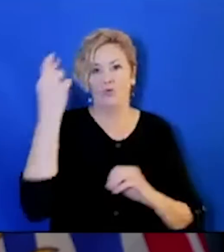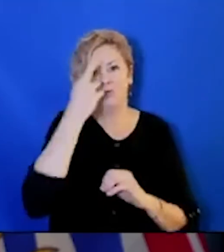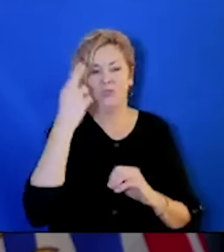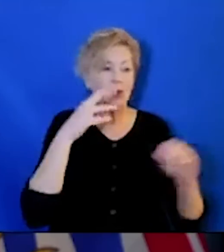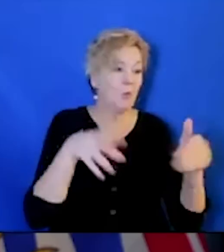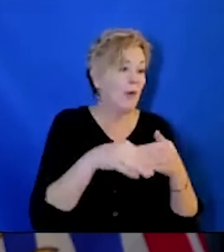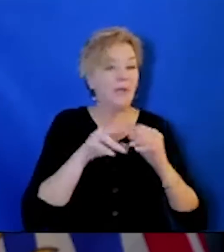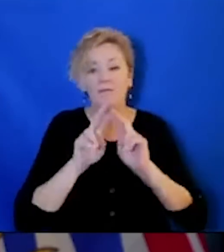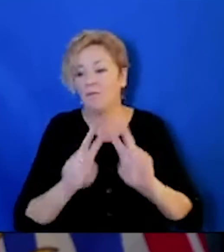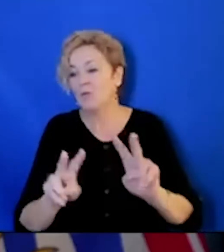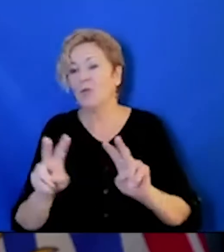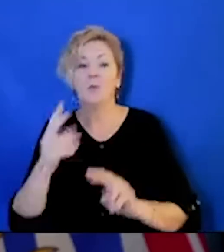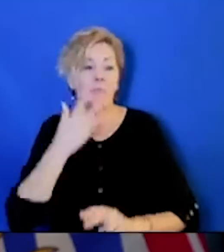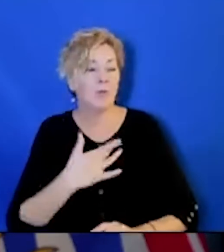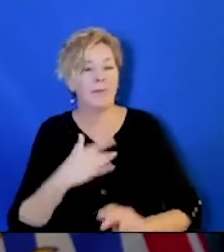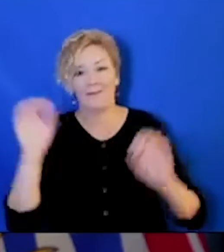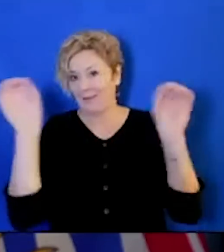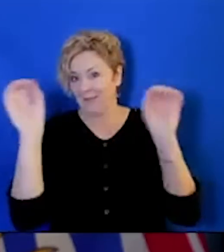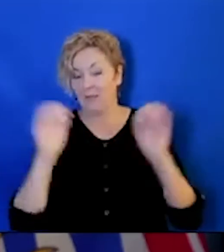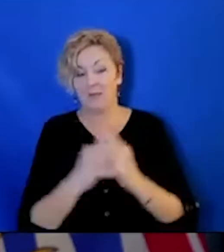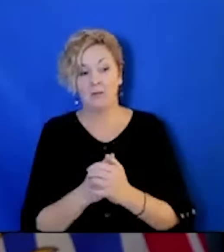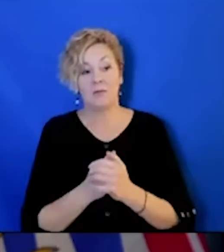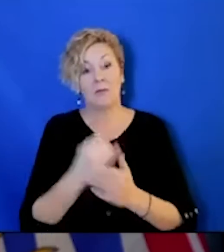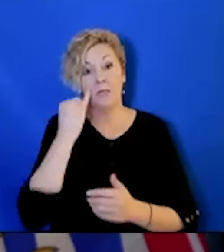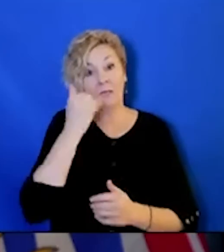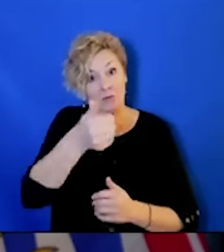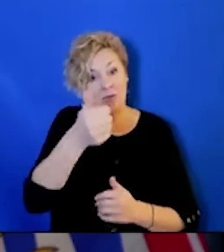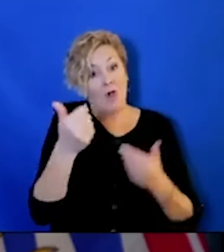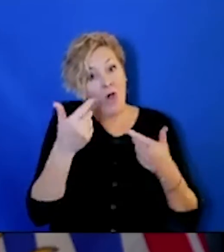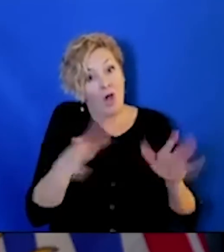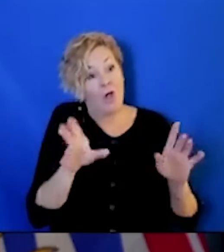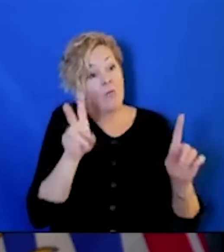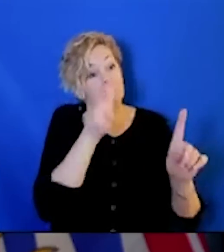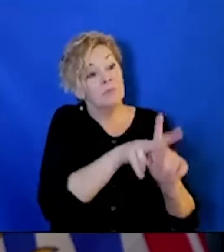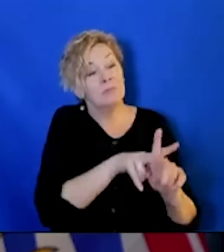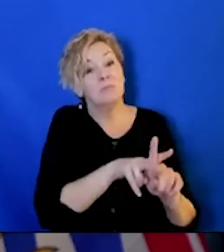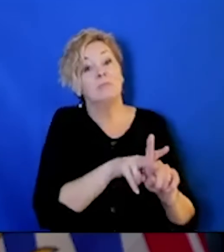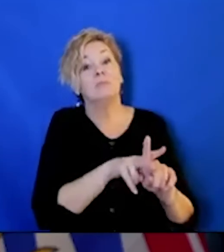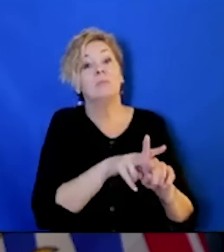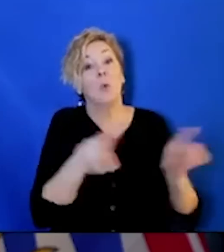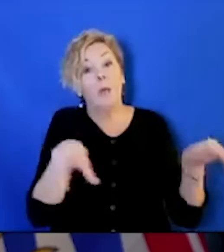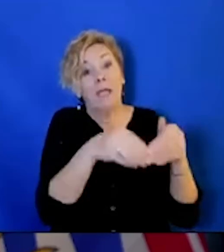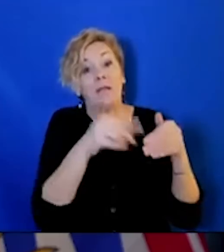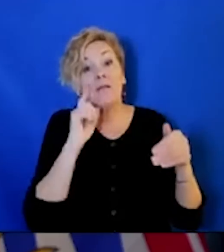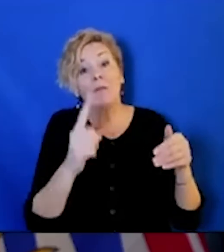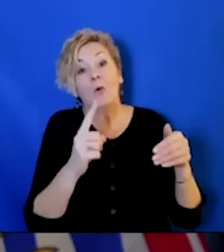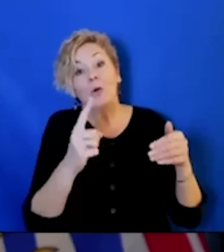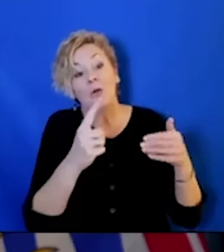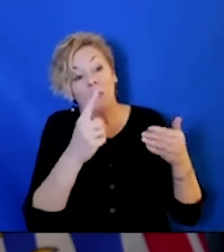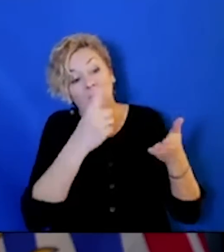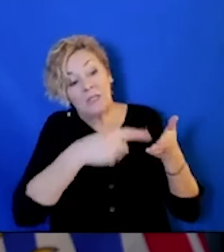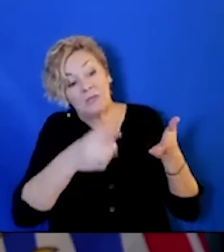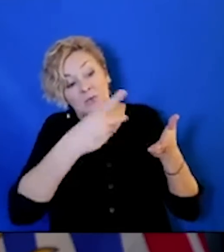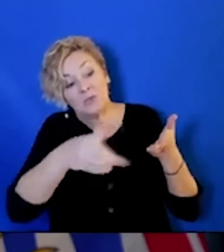of this. So if you are somebody who's planning on getting married in the next few weeks, postpone that reception to a time when